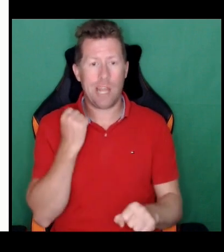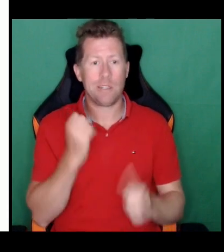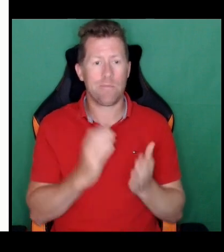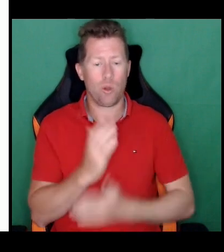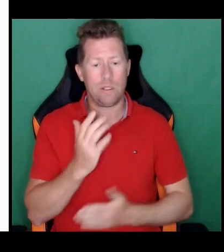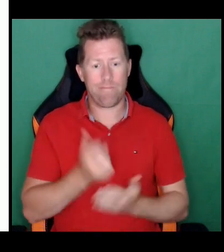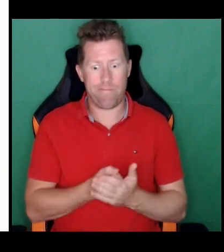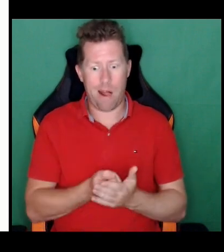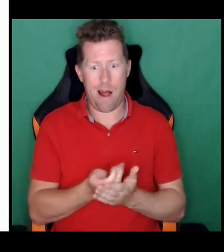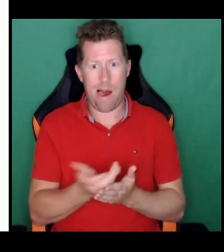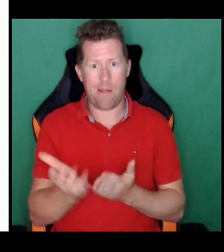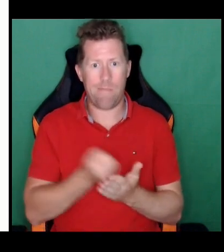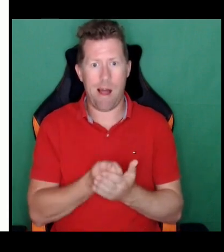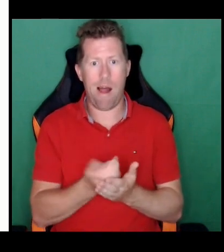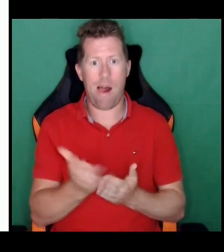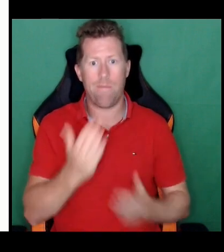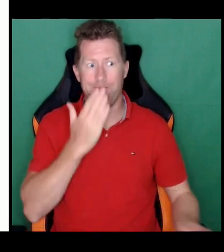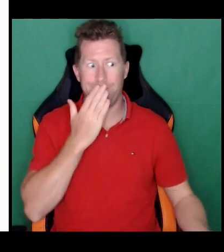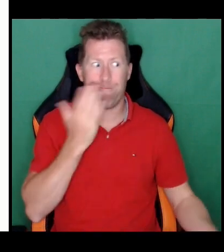it's costing them a lot of money.